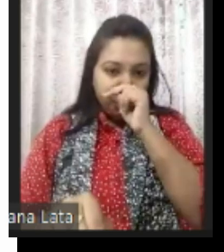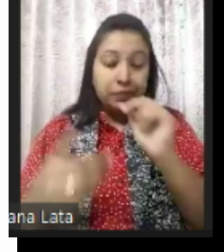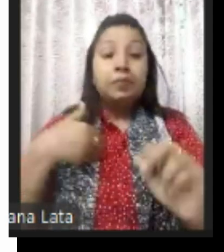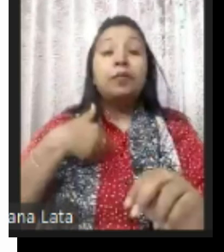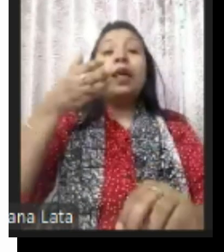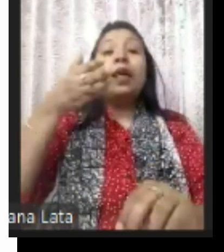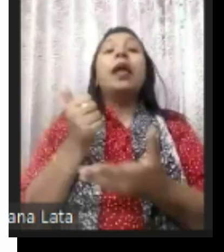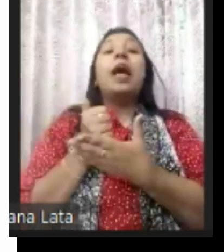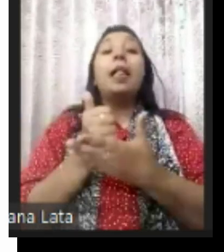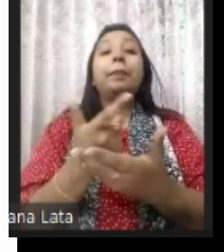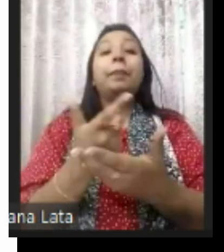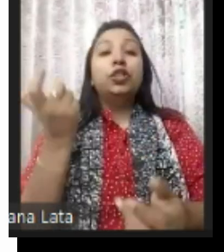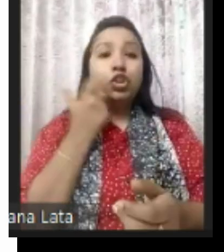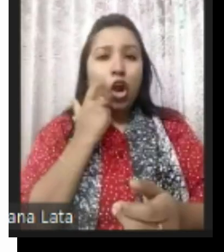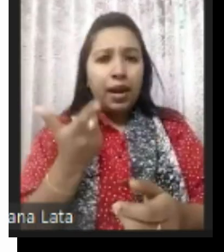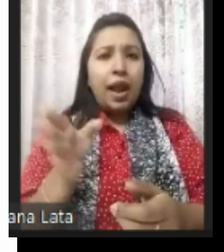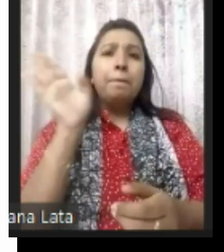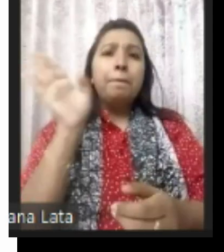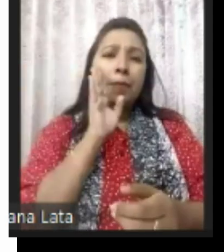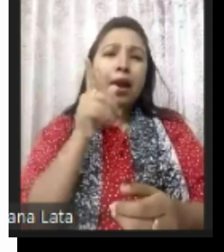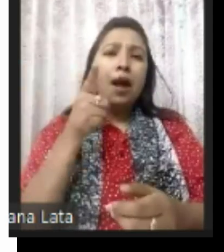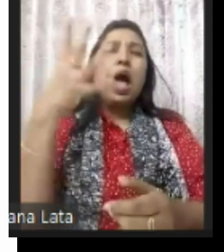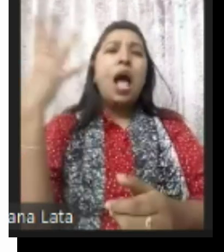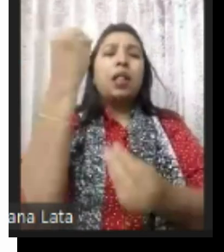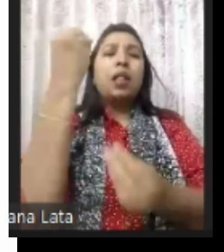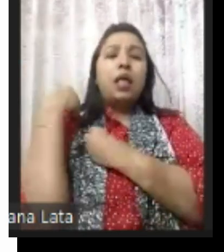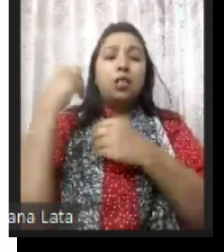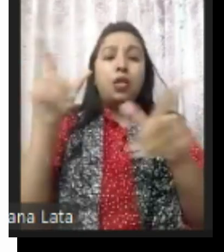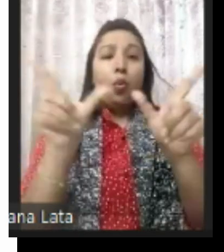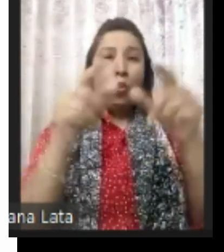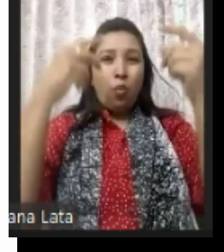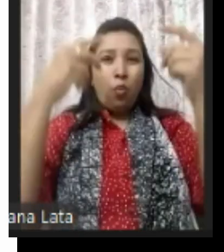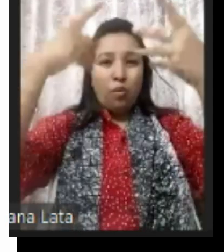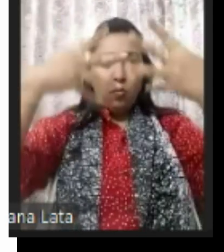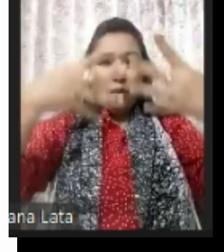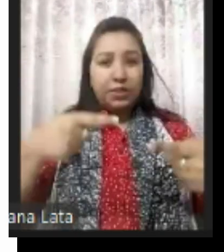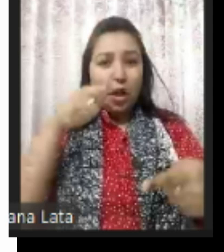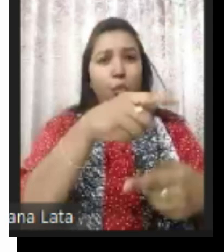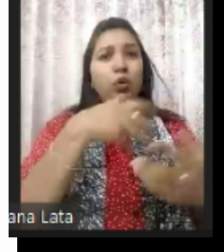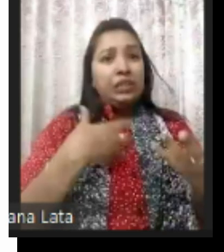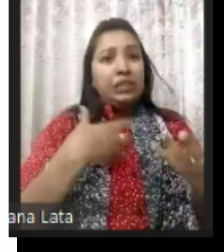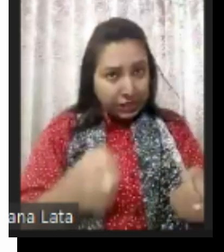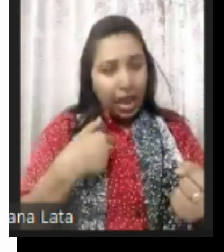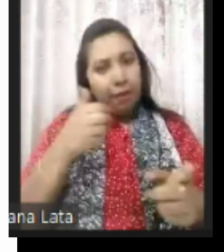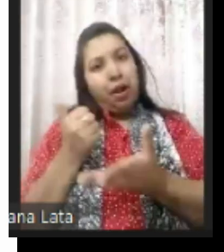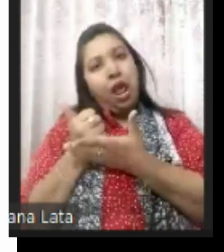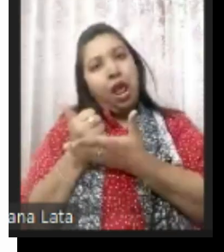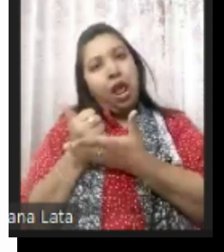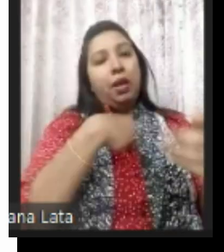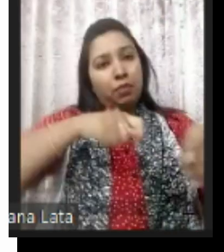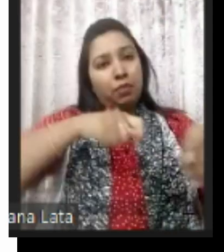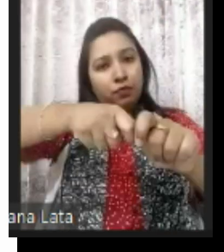the accessibility plugin by which people with disabilities get the better experience of using web and